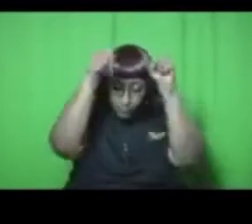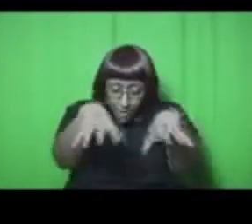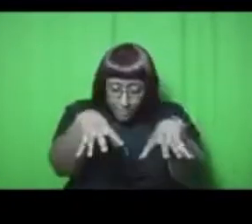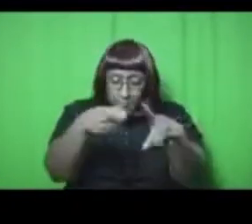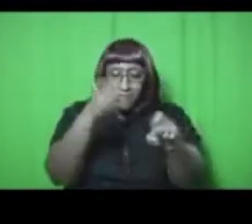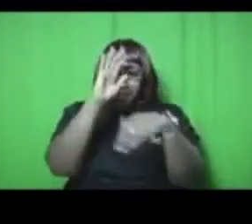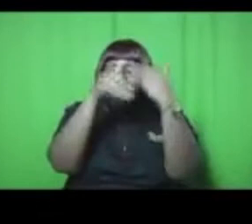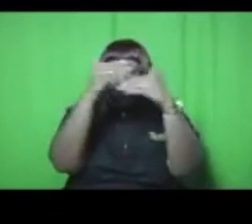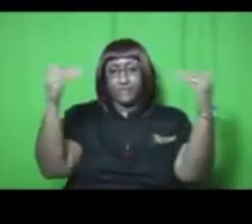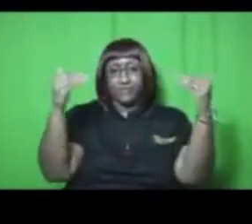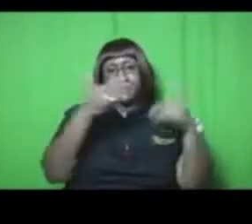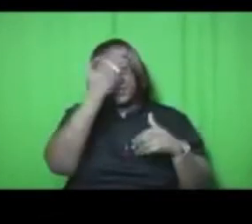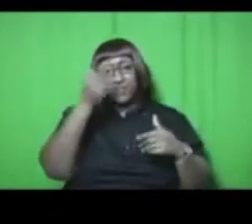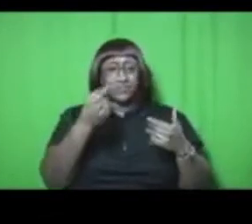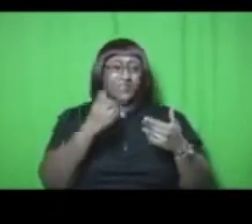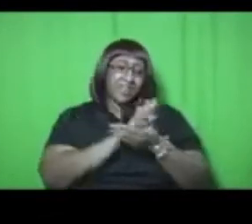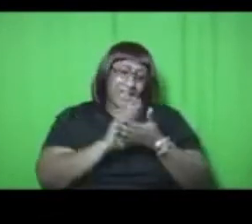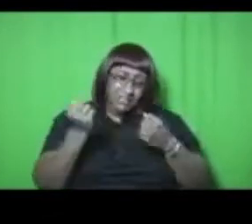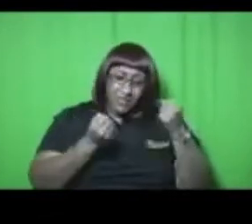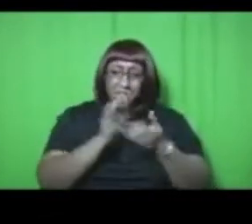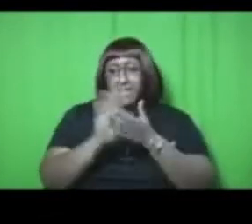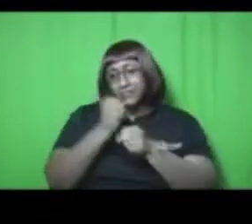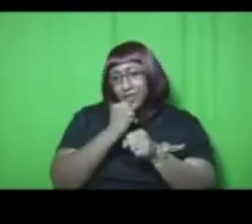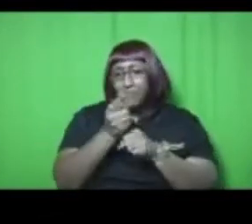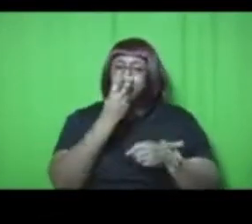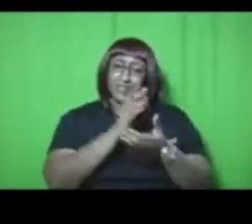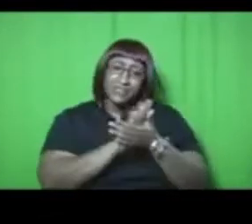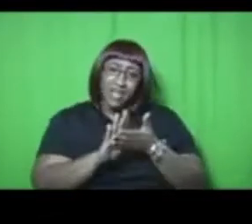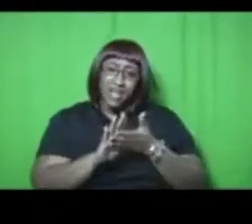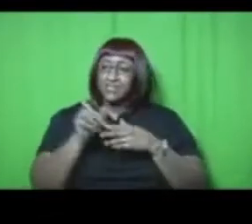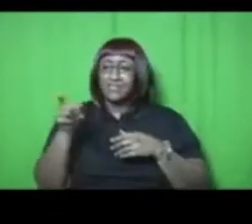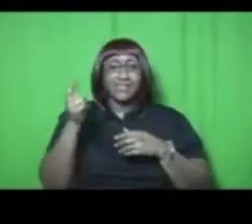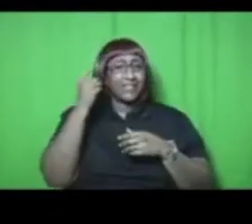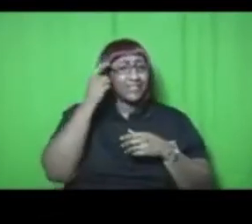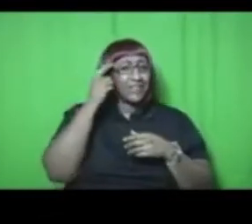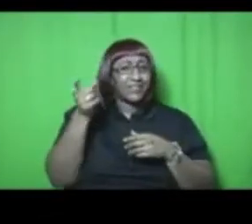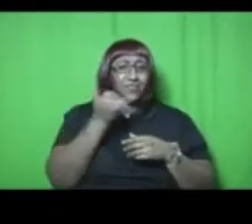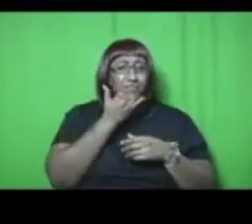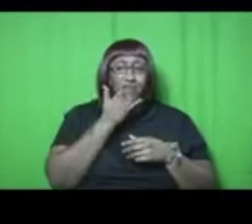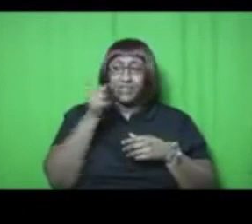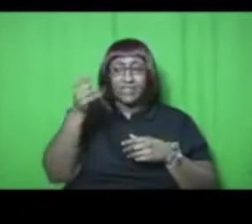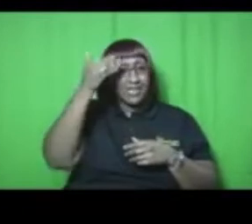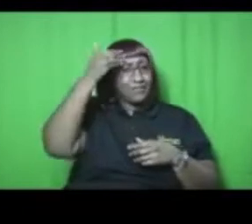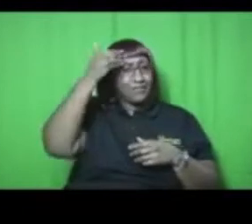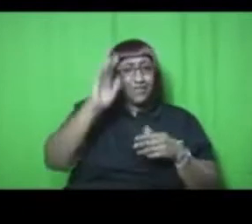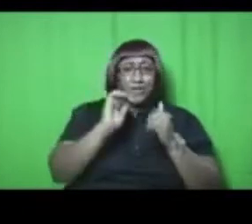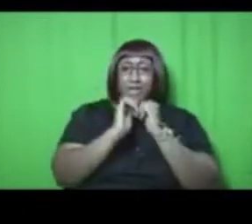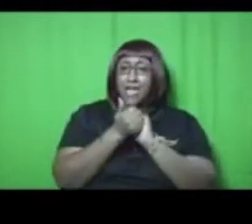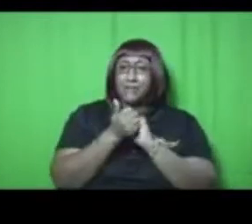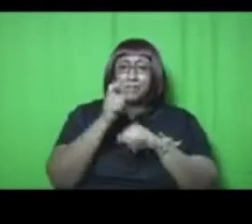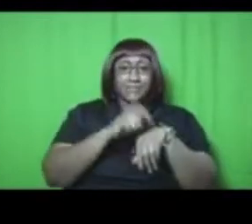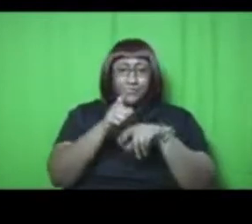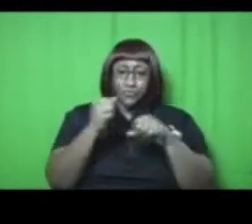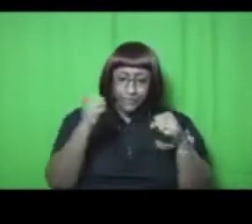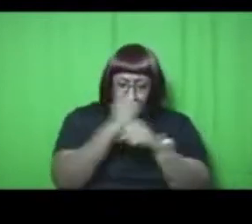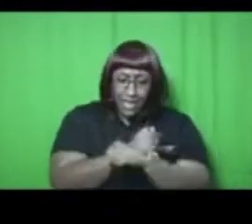heaven. Because you got maybe a nice car, a nice job, or you look nice. And they just assume. But what they don't know how many alligators you